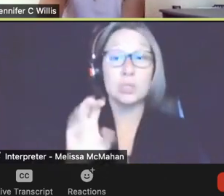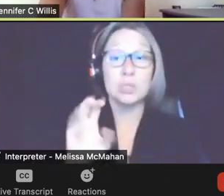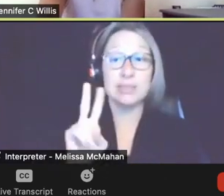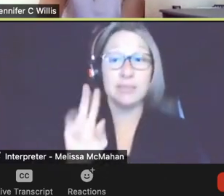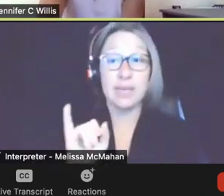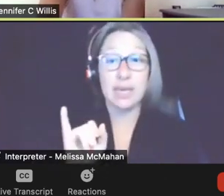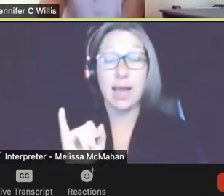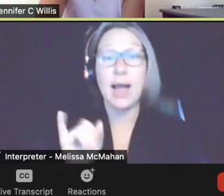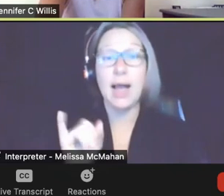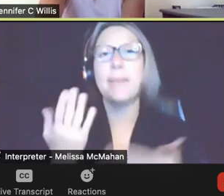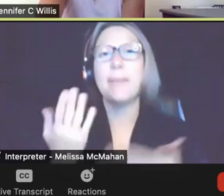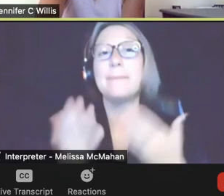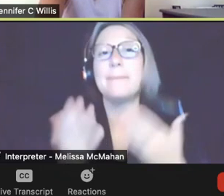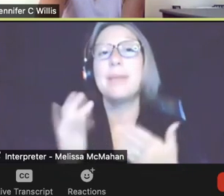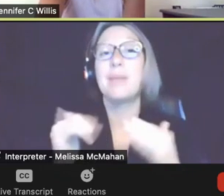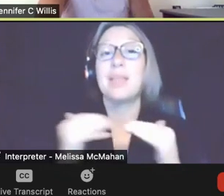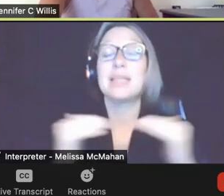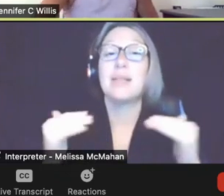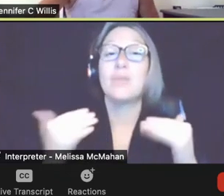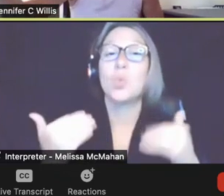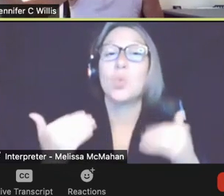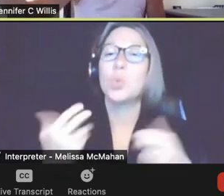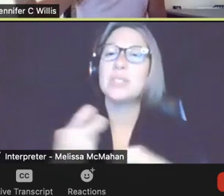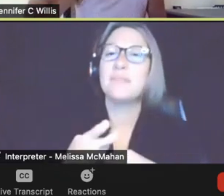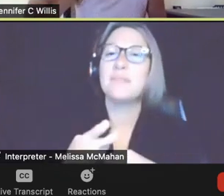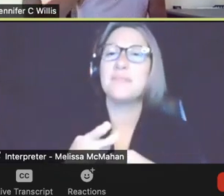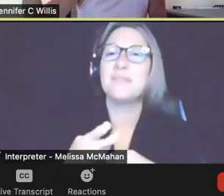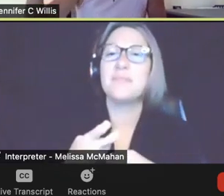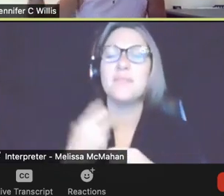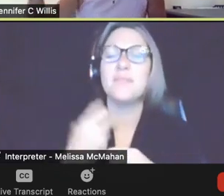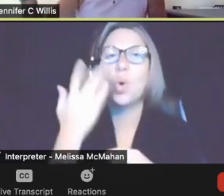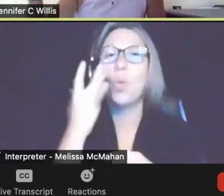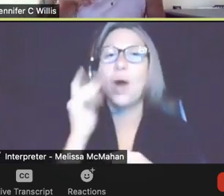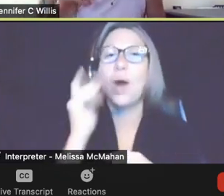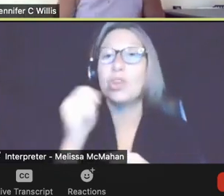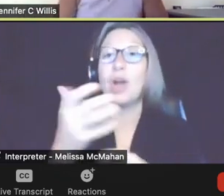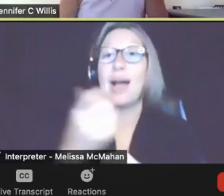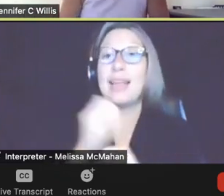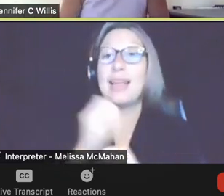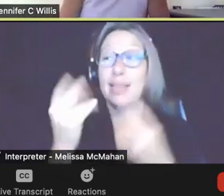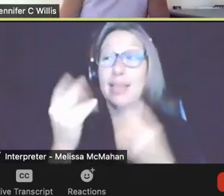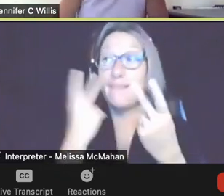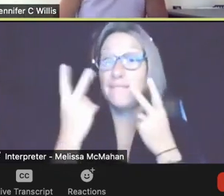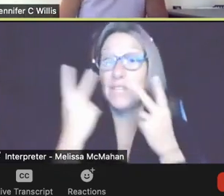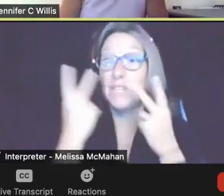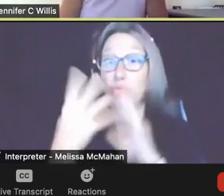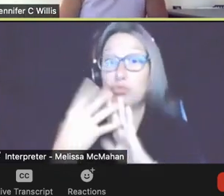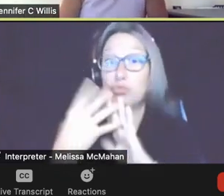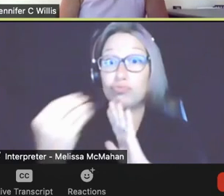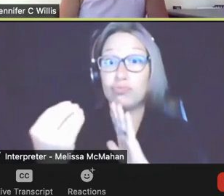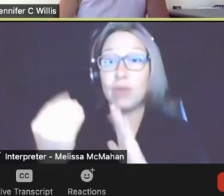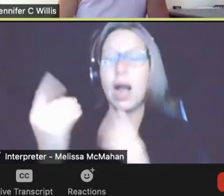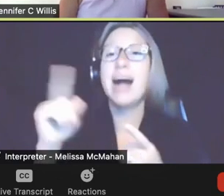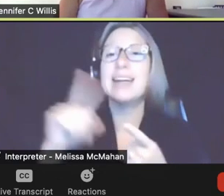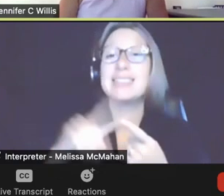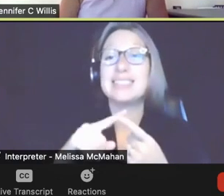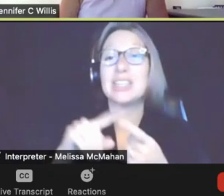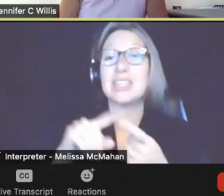this might be a level that's really difficult for them because they are not getting that visual imitation until phase